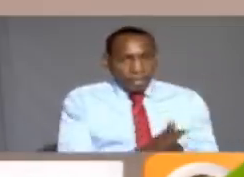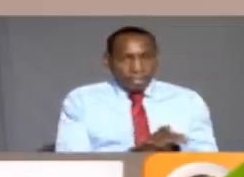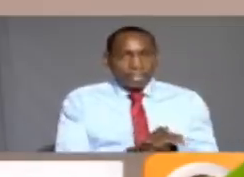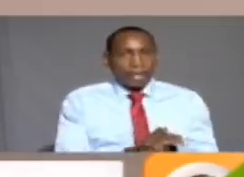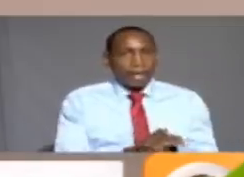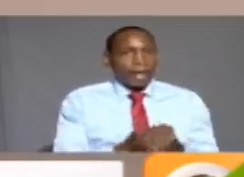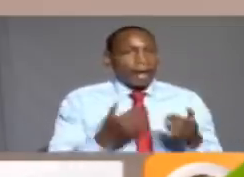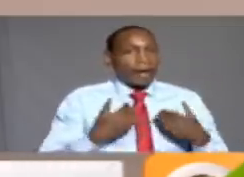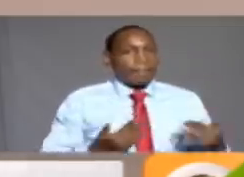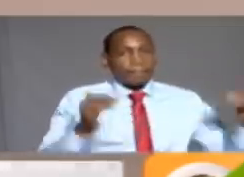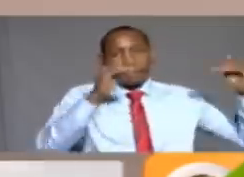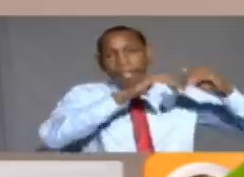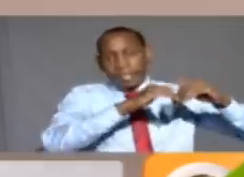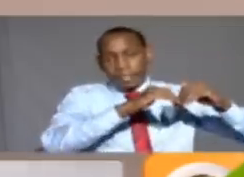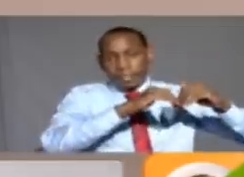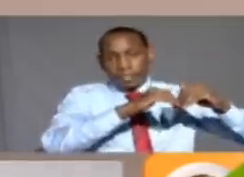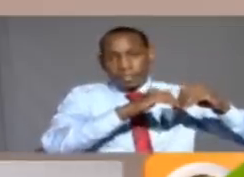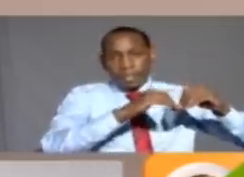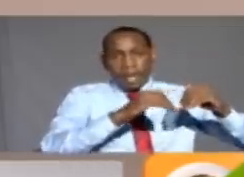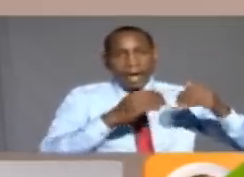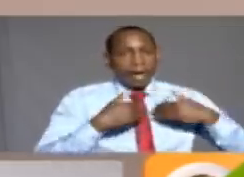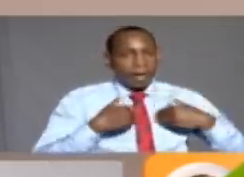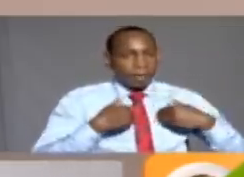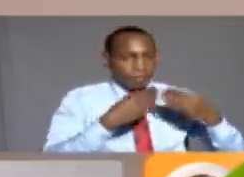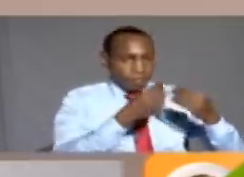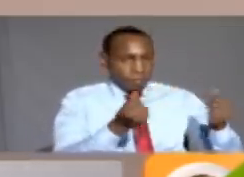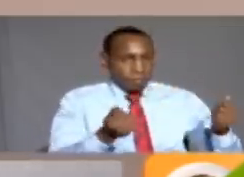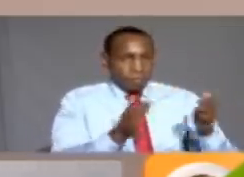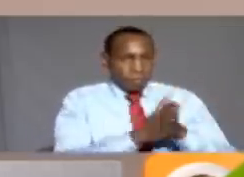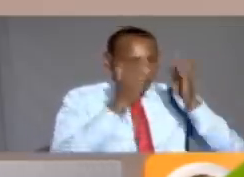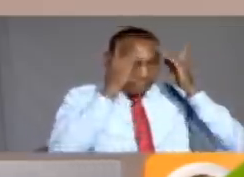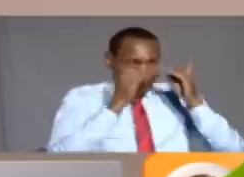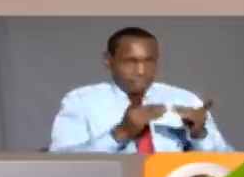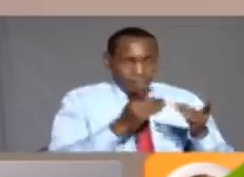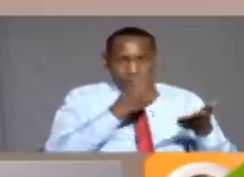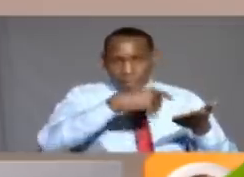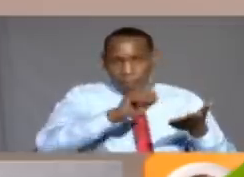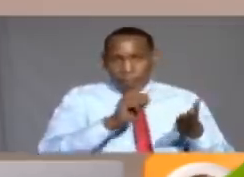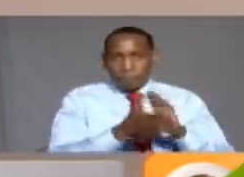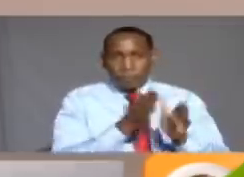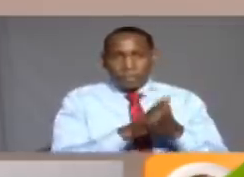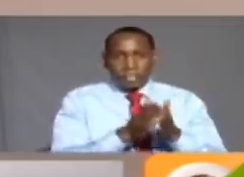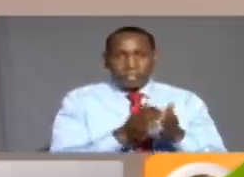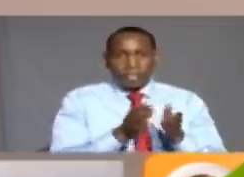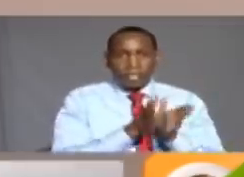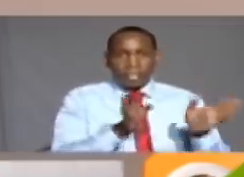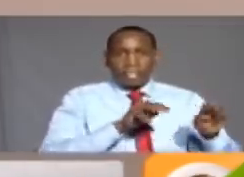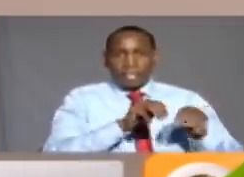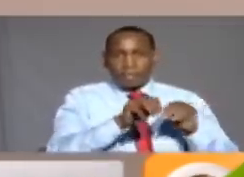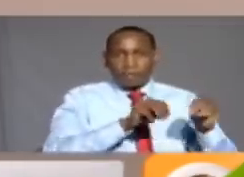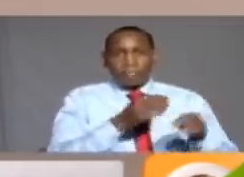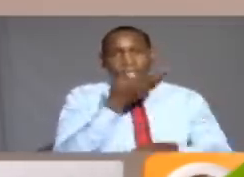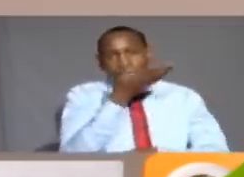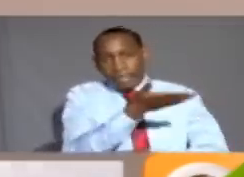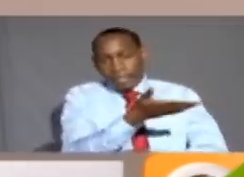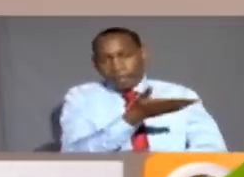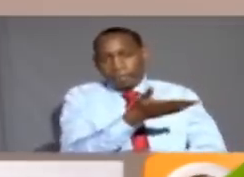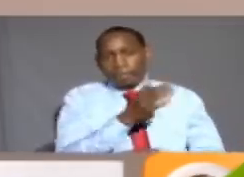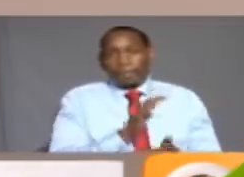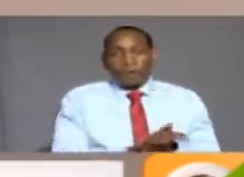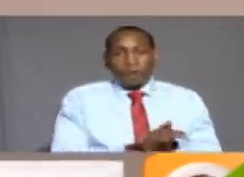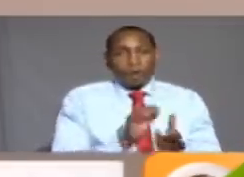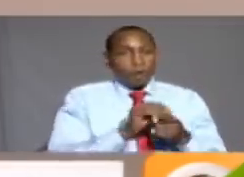call for a meeting and make resolutions and pass decisions mm-hmm. without the general manager's presence or